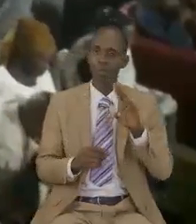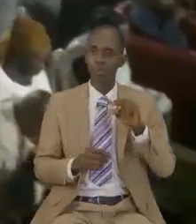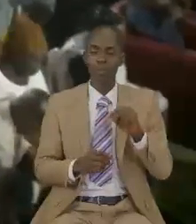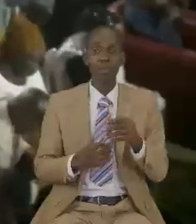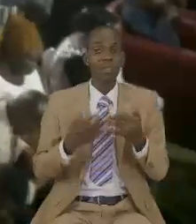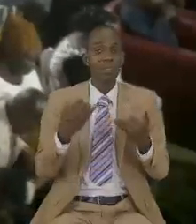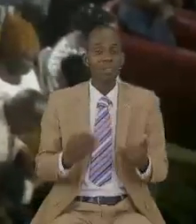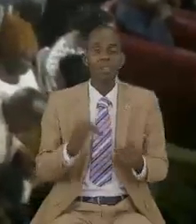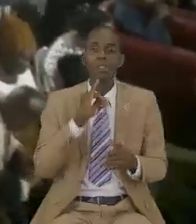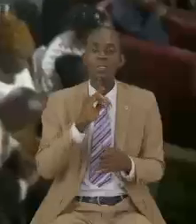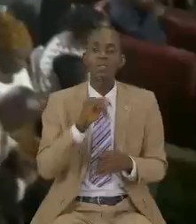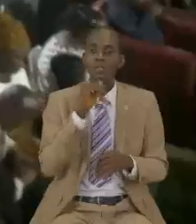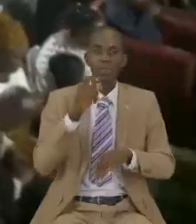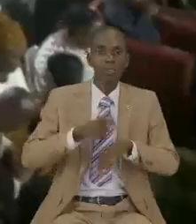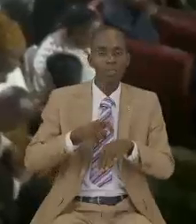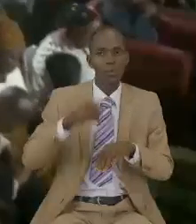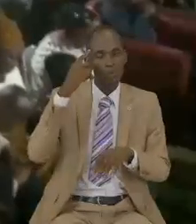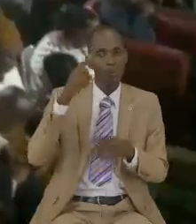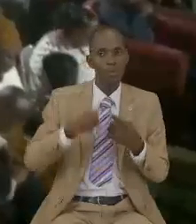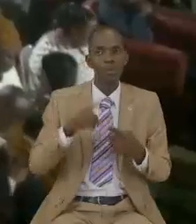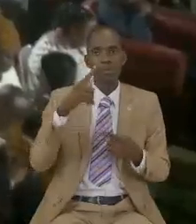had brought them to himself.